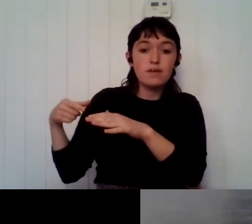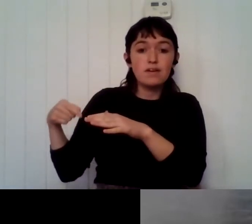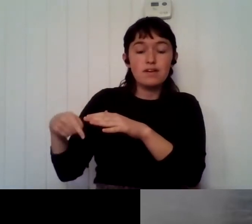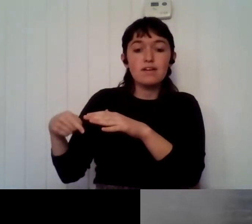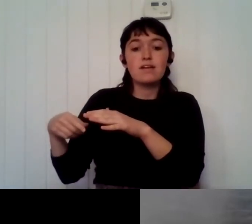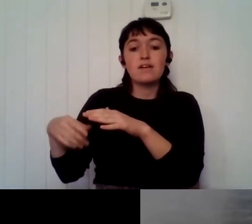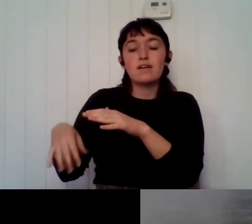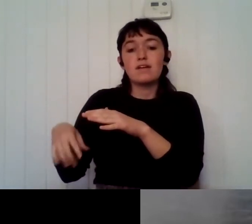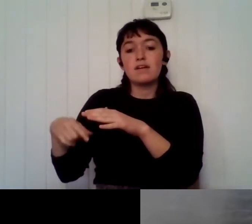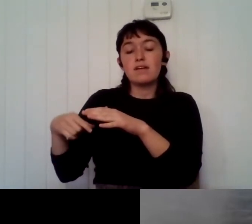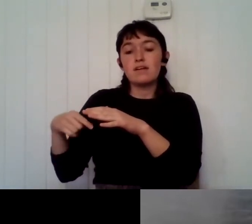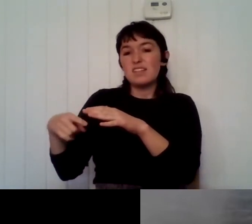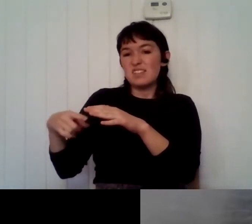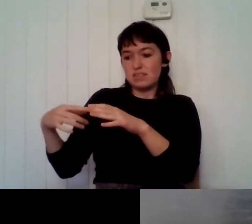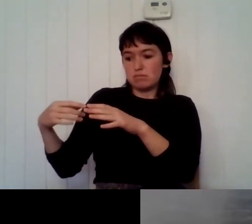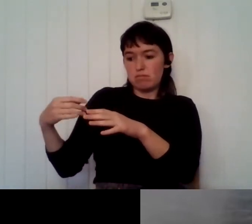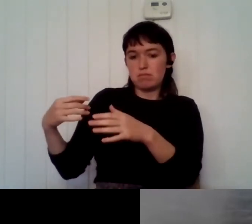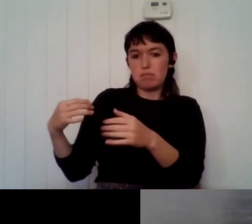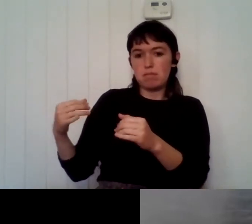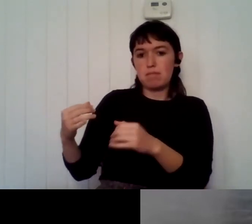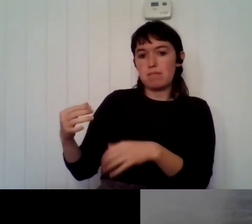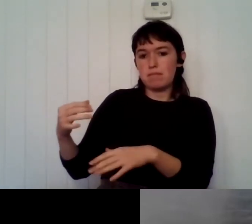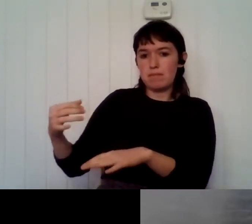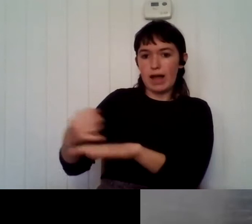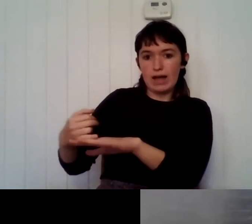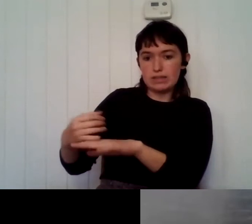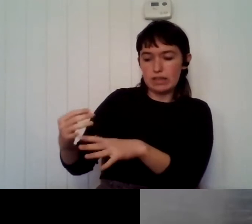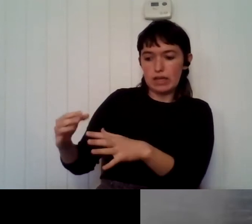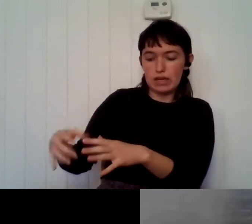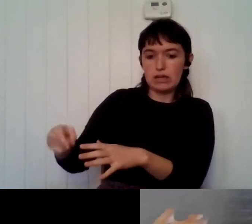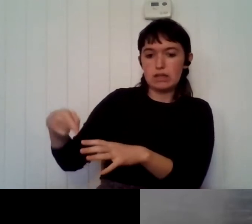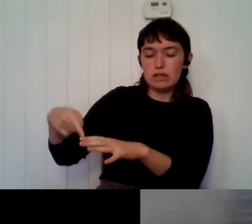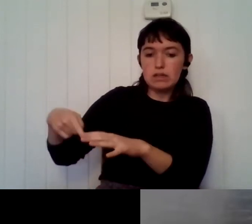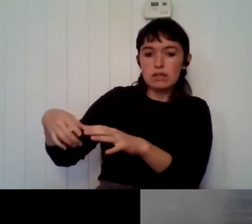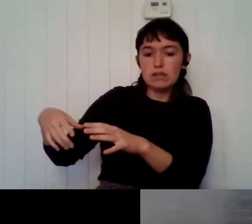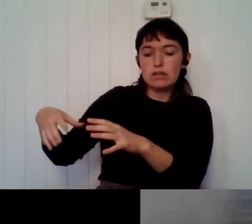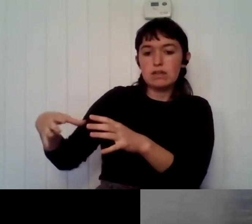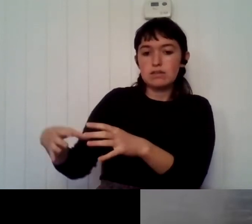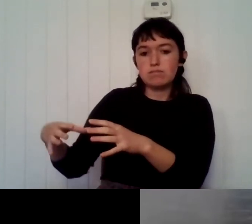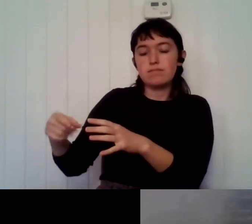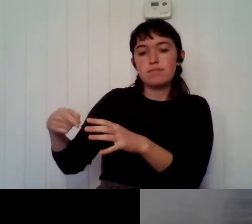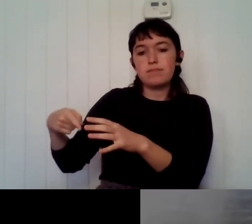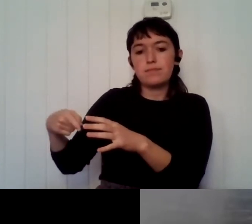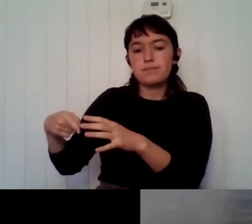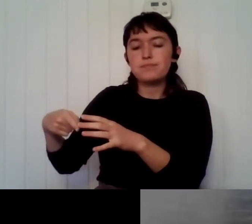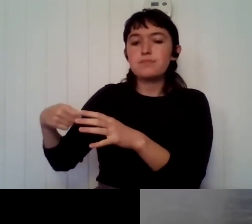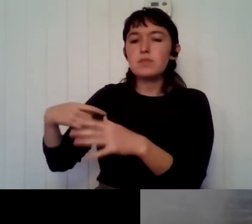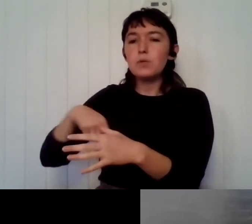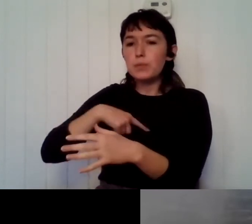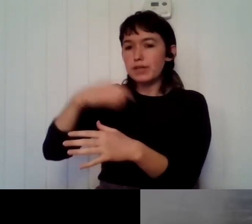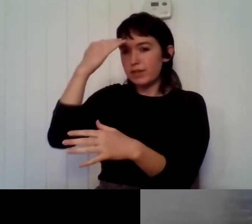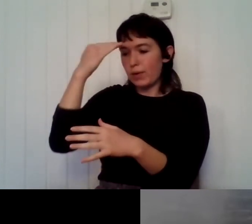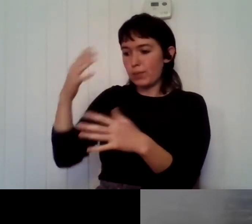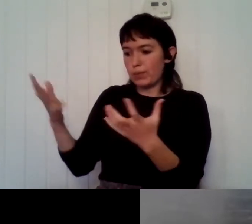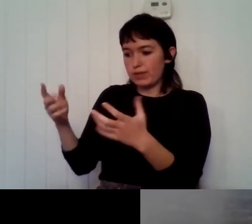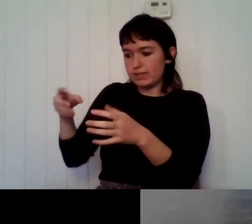isolated from everything, it takes months to years for new magma that maybe hasn't erupted, but we know it's inside of it, to completely